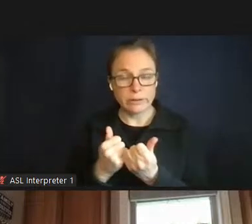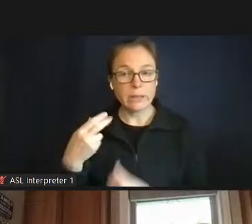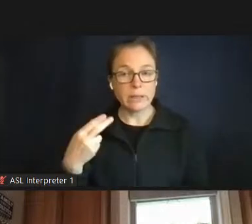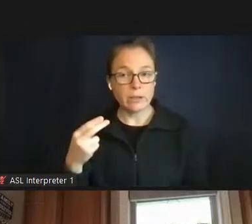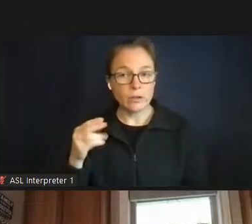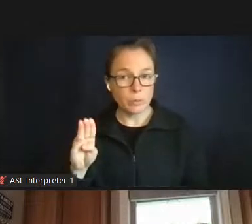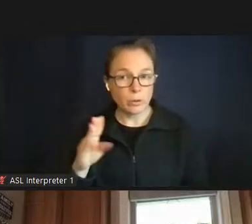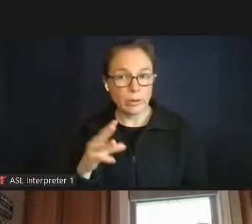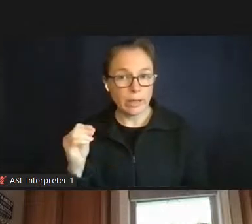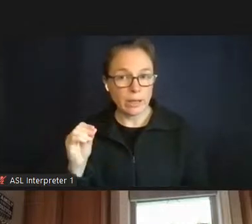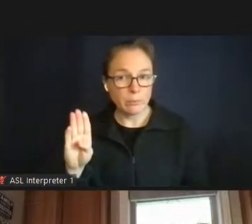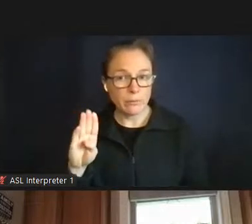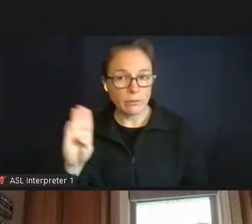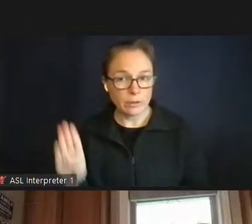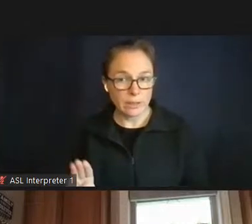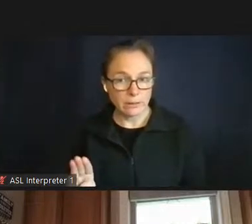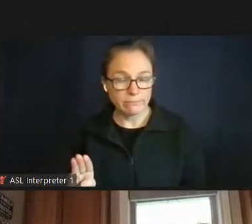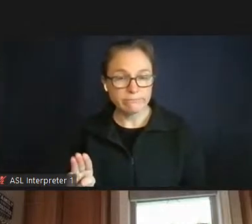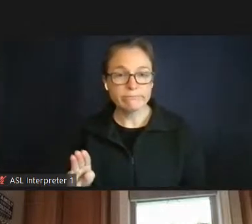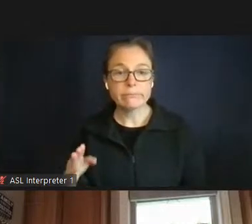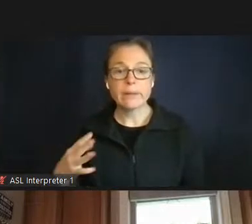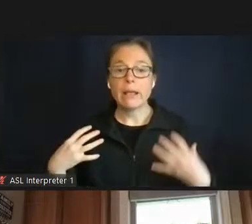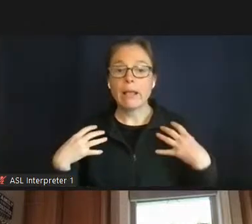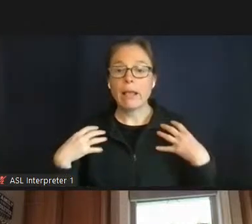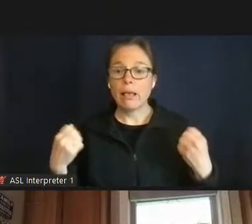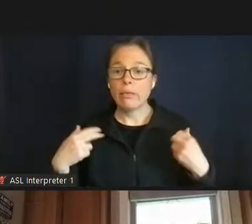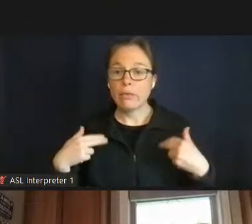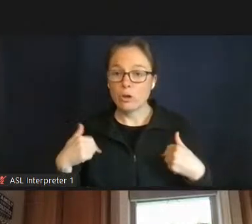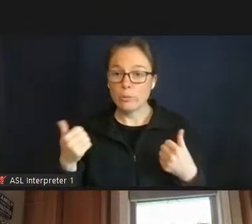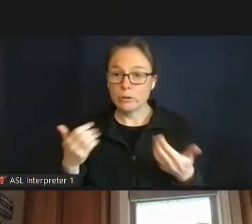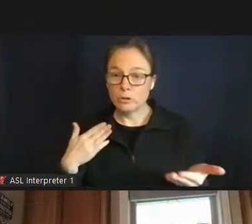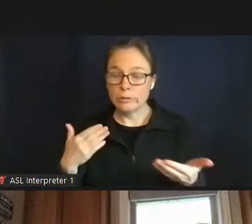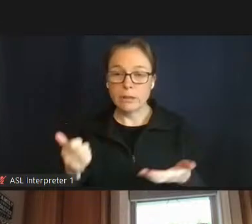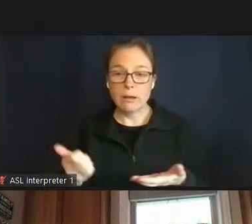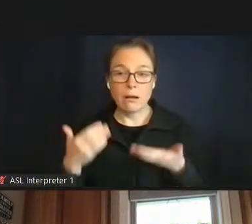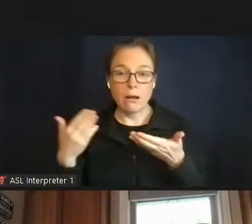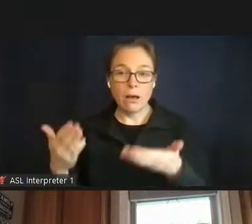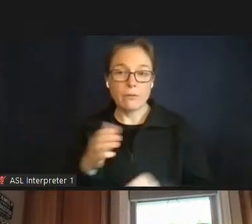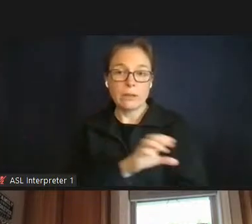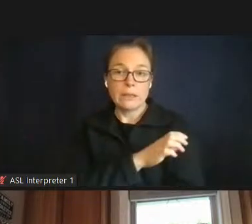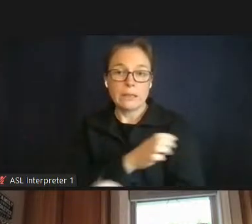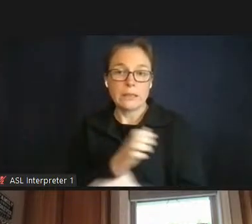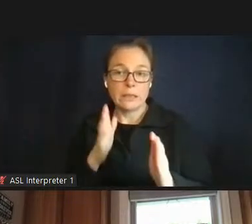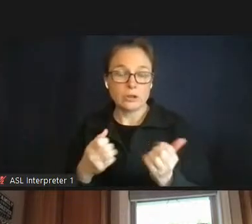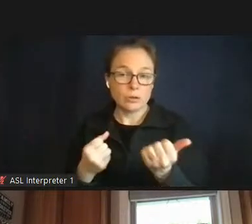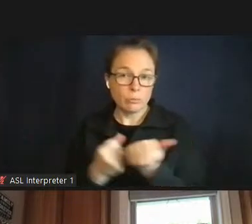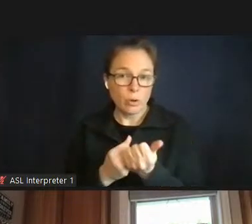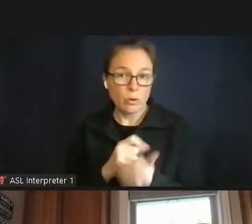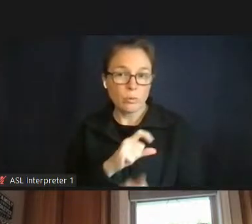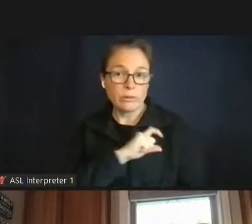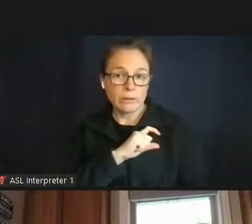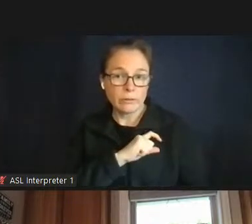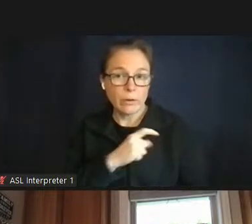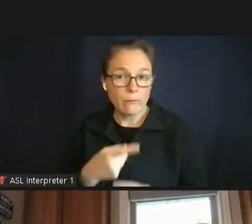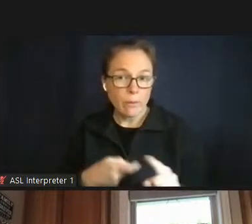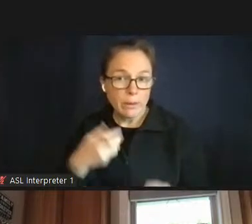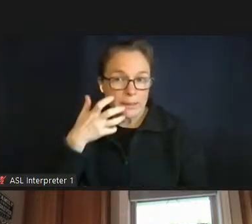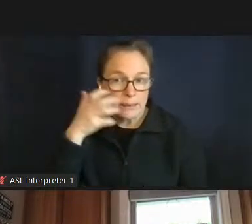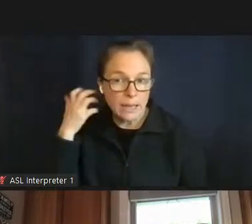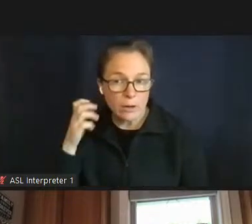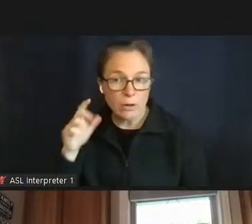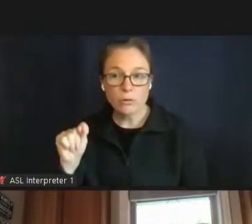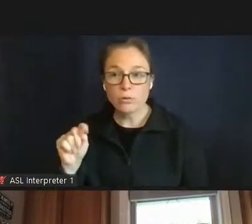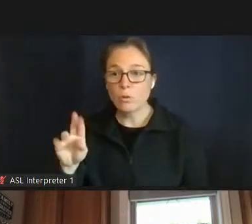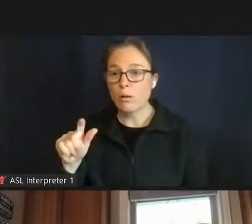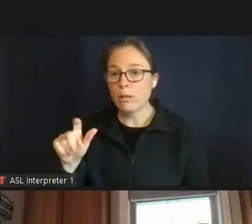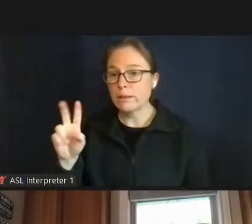Beaverton. And then Health and Human Services is providing clinician support with law enforcement from Tigard, Tualatin, Sherwood, and